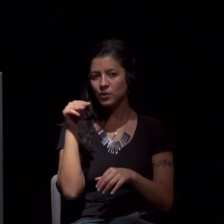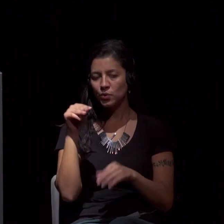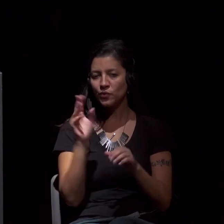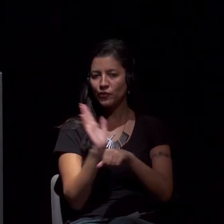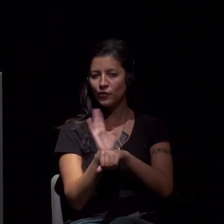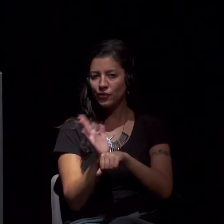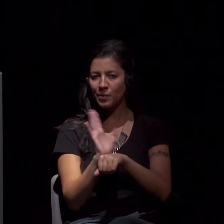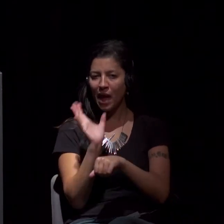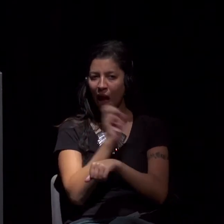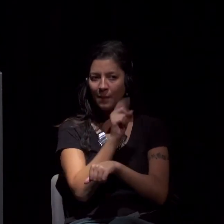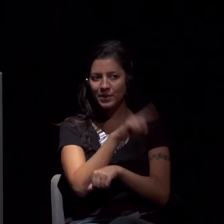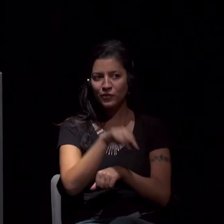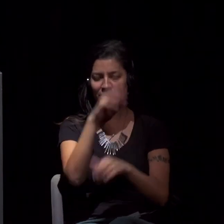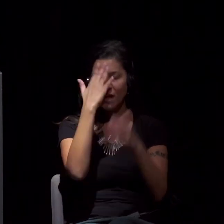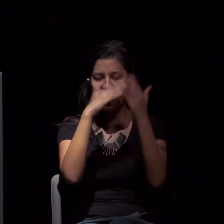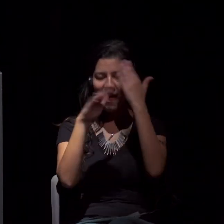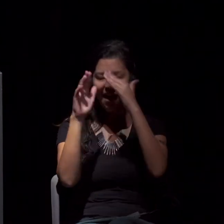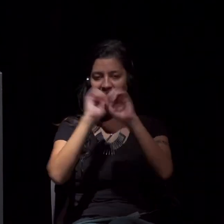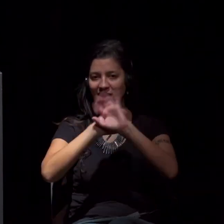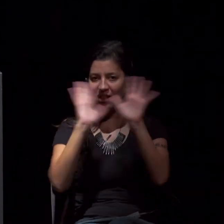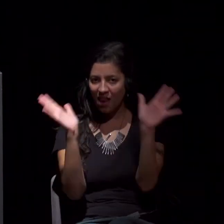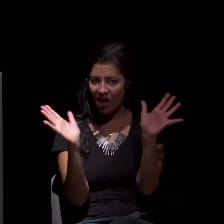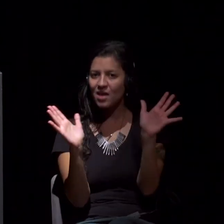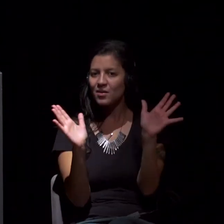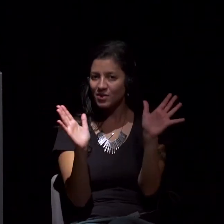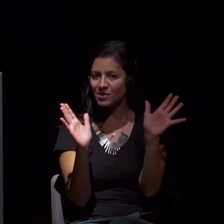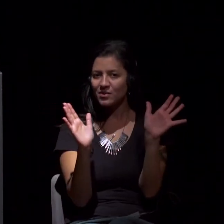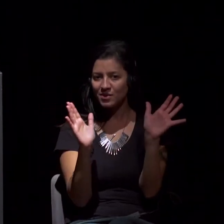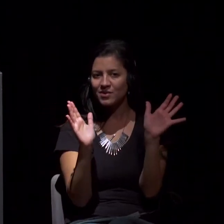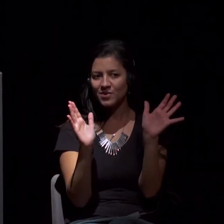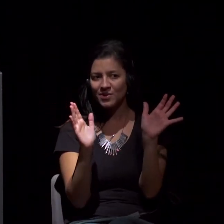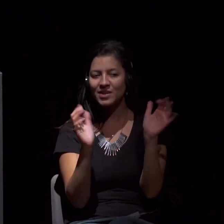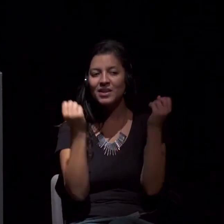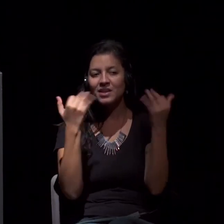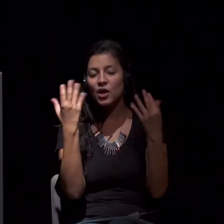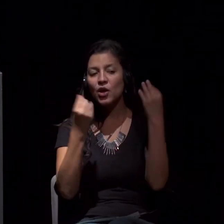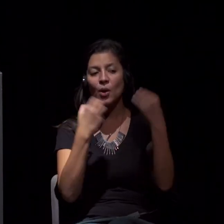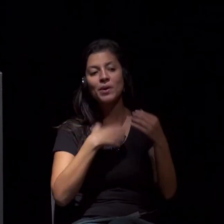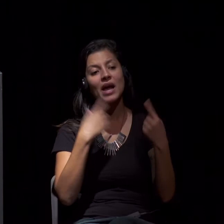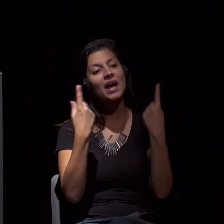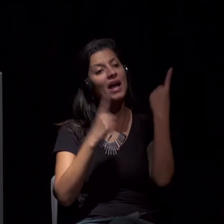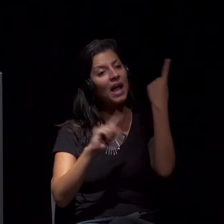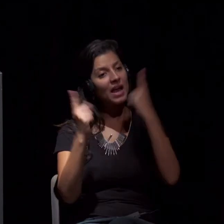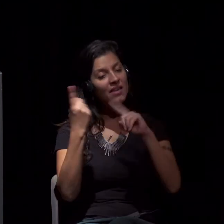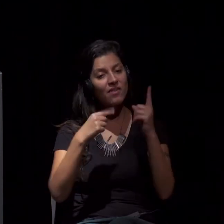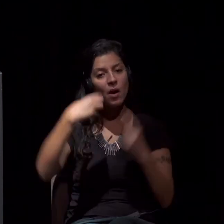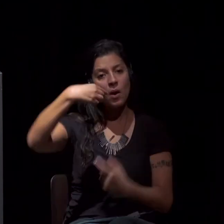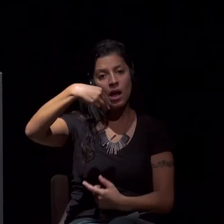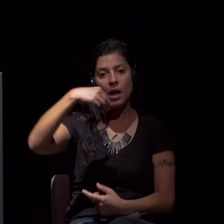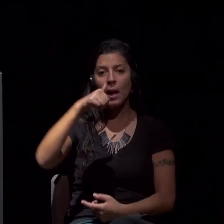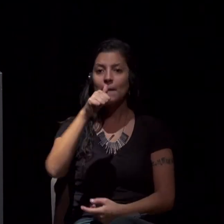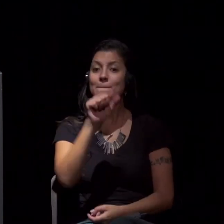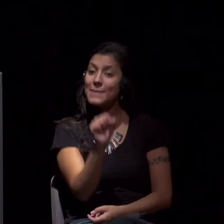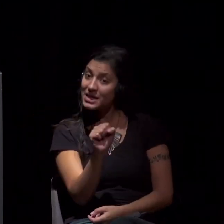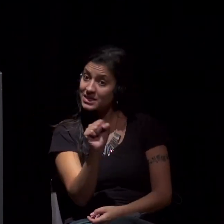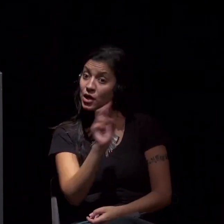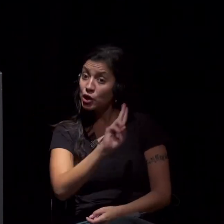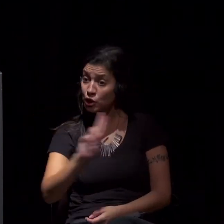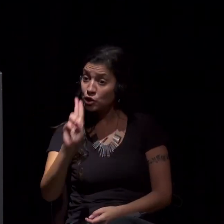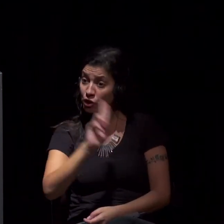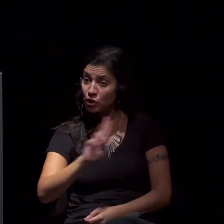can into this particular form of the MASP, which I will introduce in contradistinction to